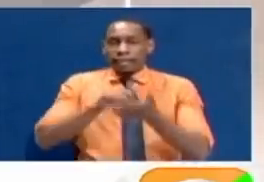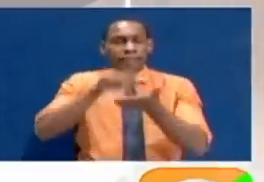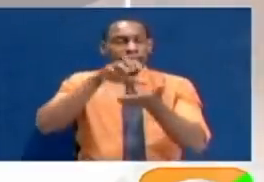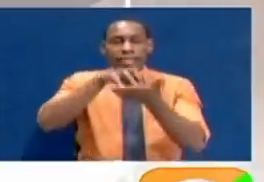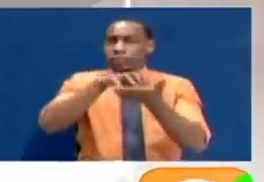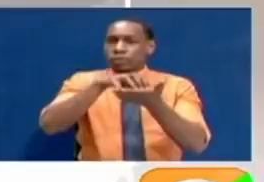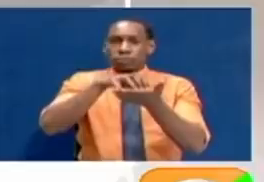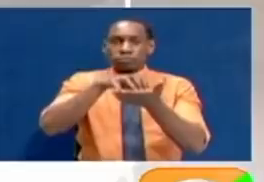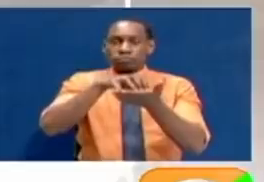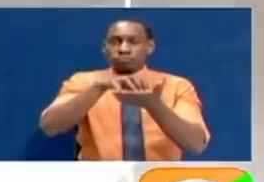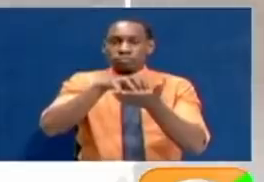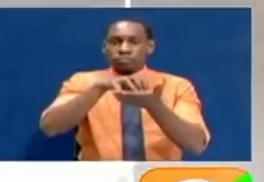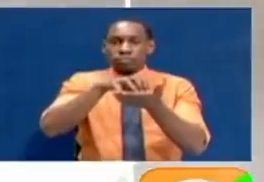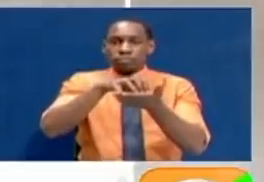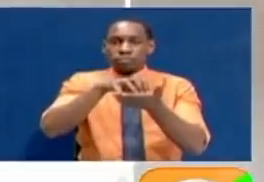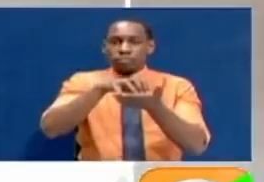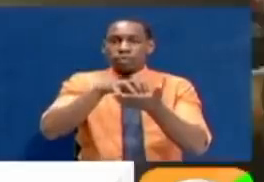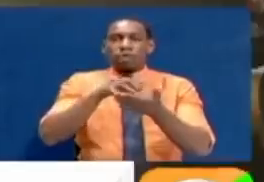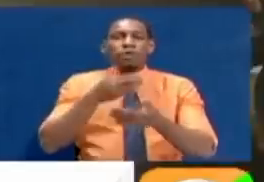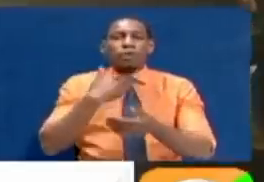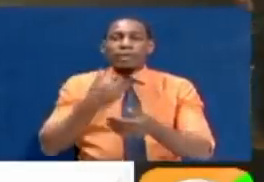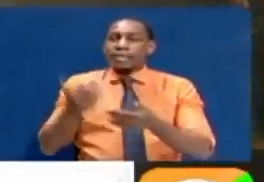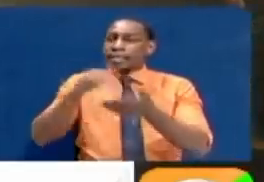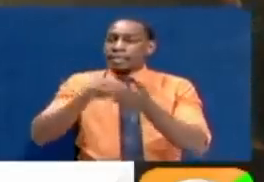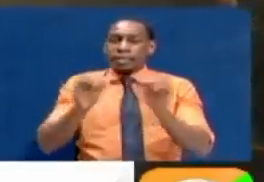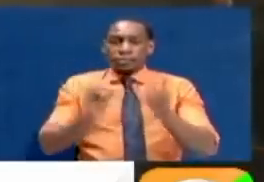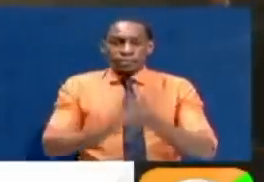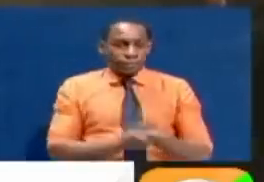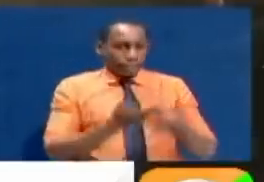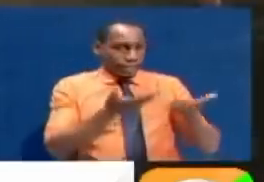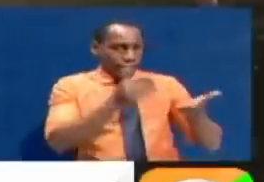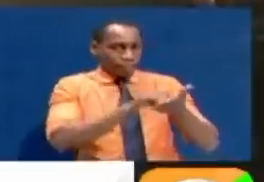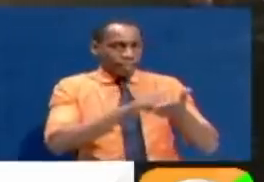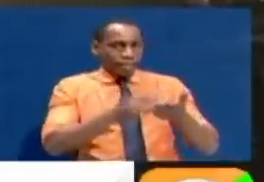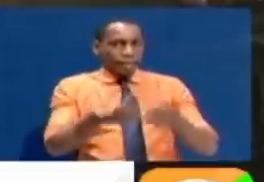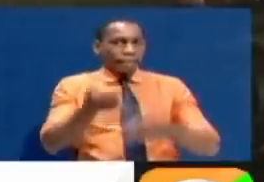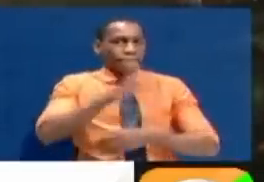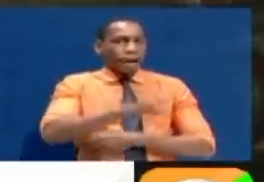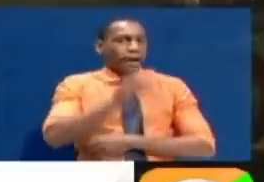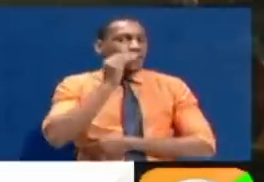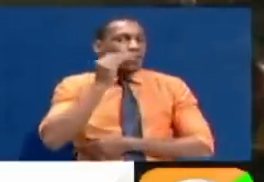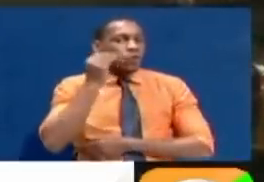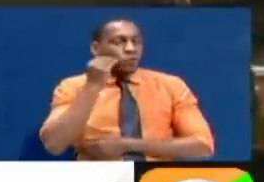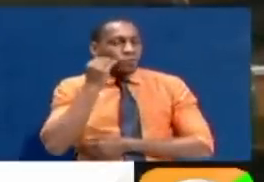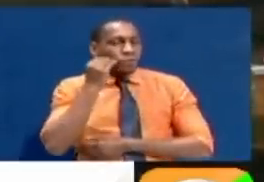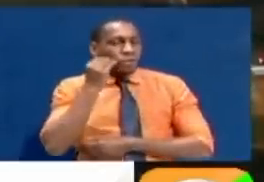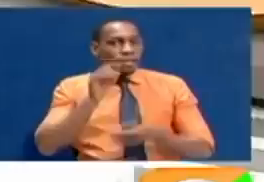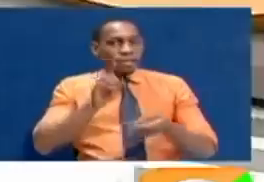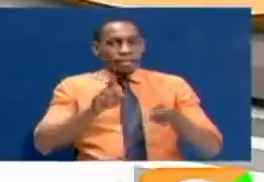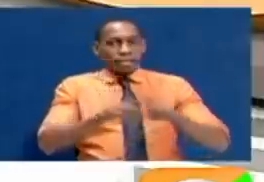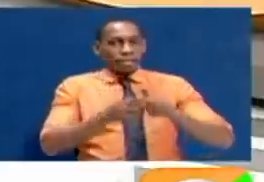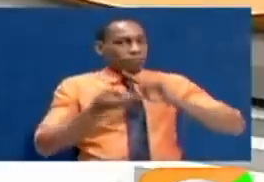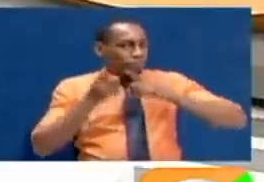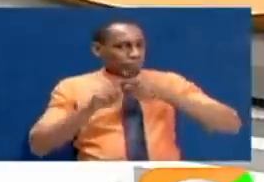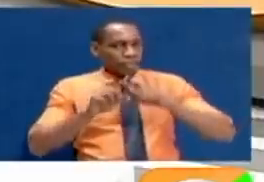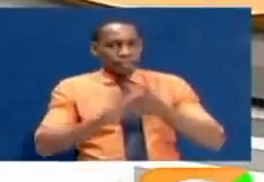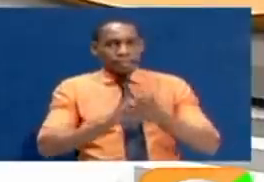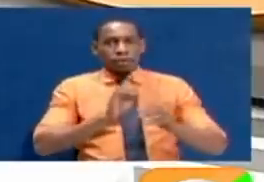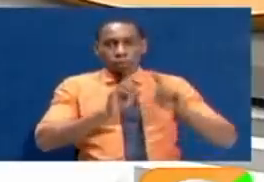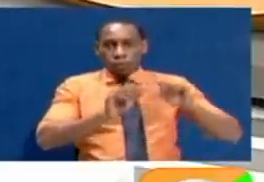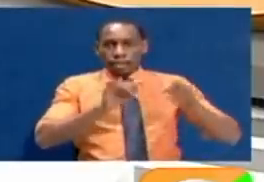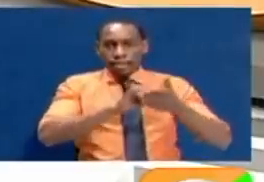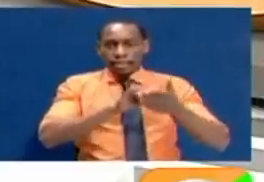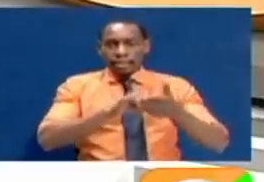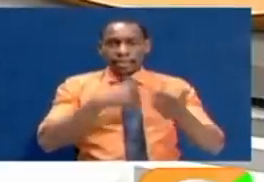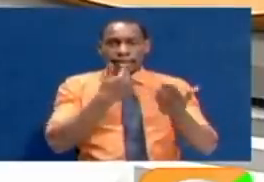want to relive again. And Chris, now that you're back here at home, just to take you back for clarity's sake, you mentioned that once you got